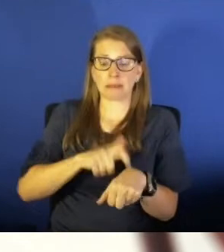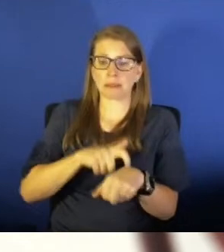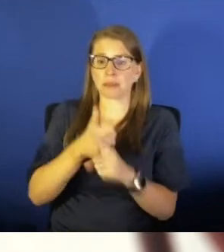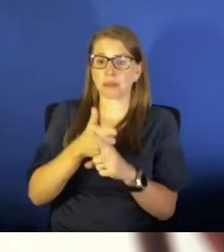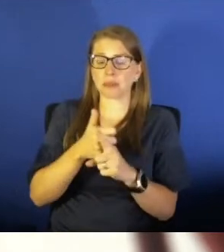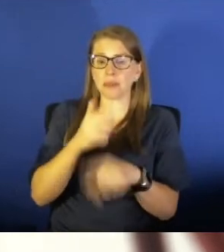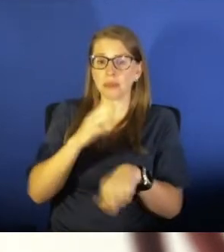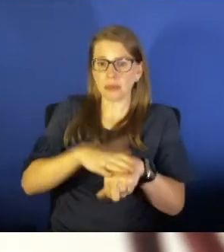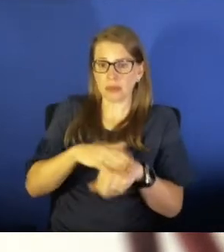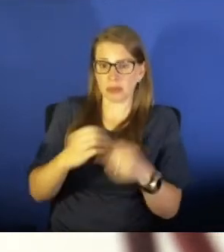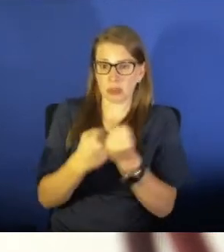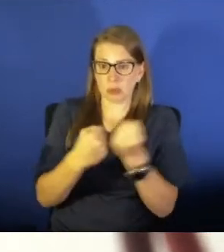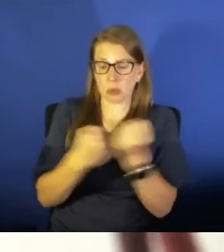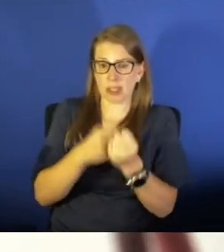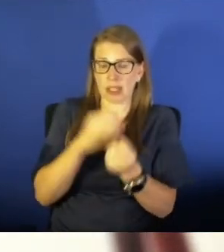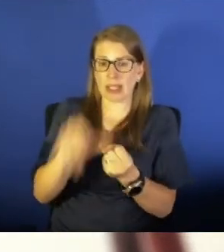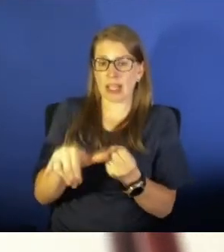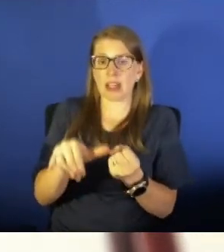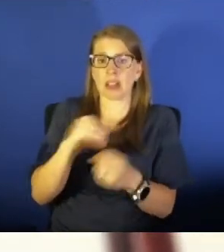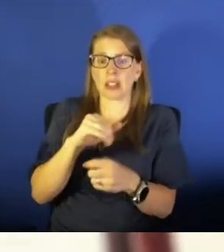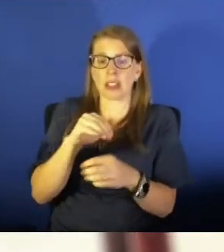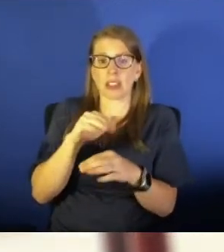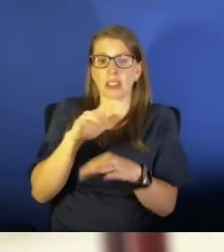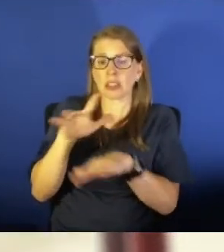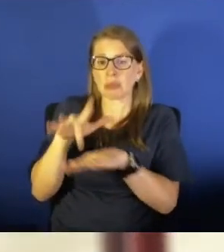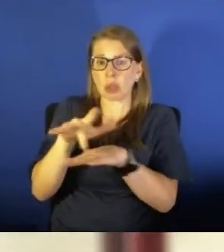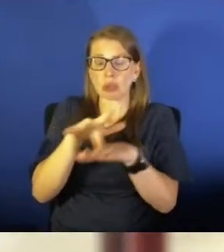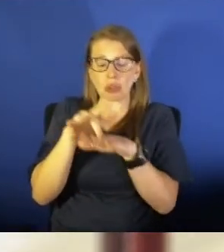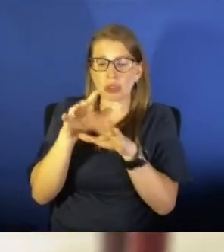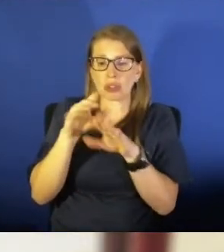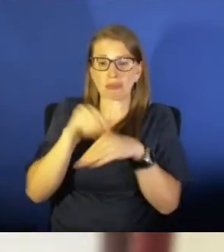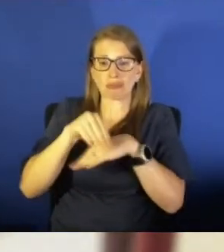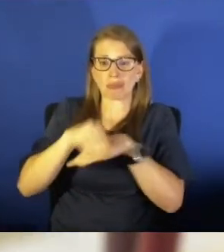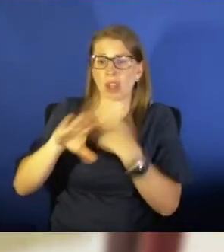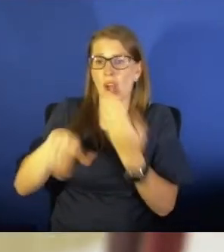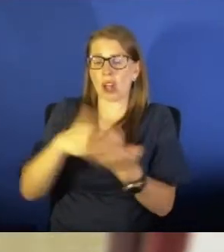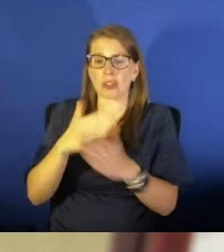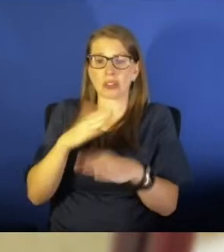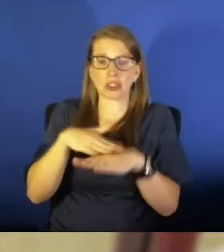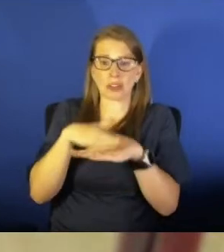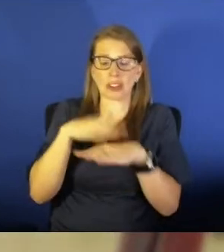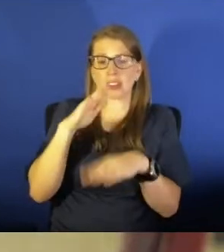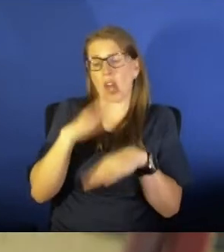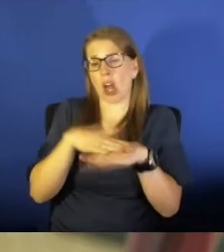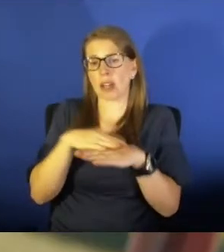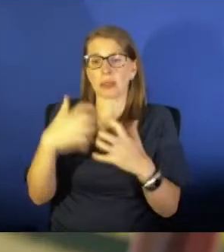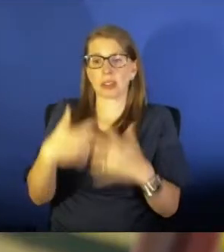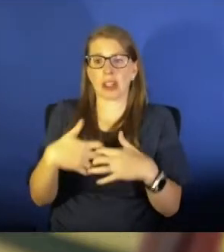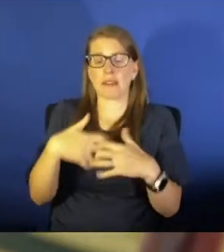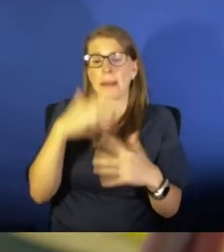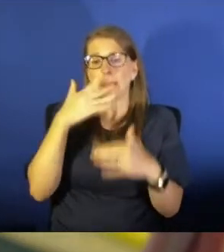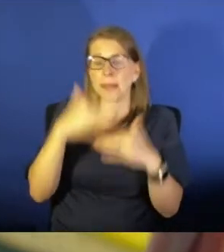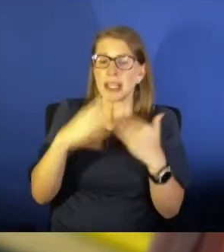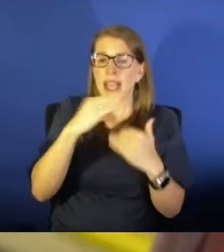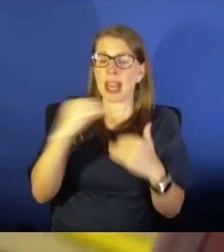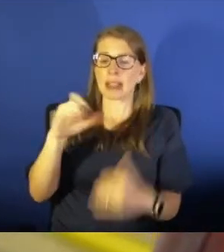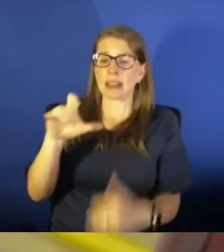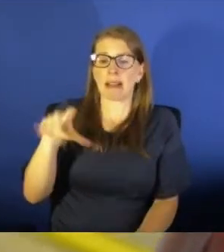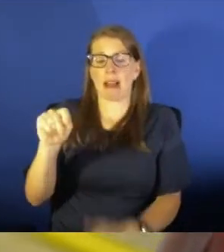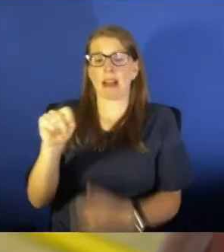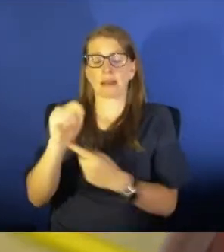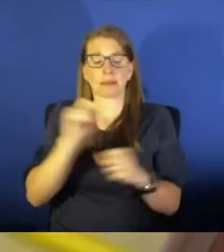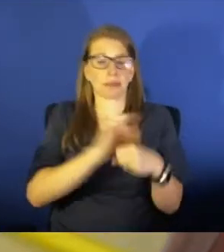with the exposure to all the surfaces of the machine, you have problems with both bleeding and clotting. As COVID does,